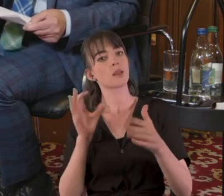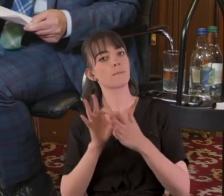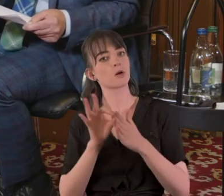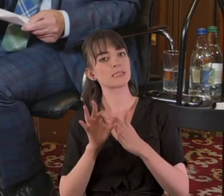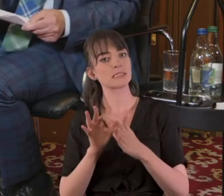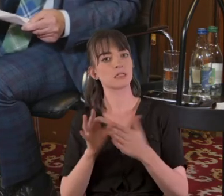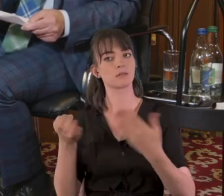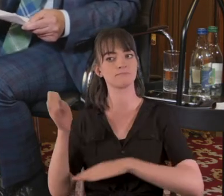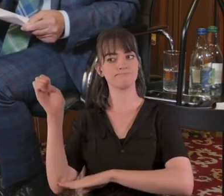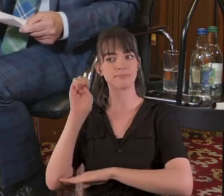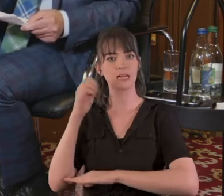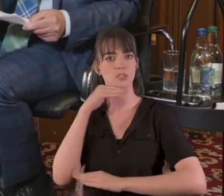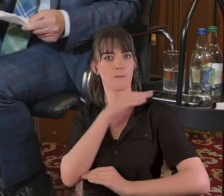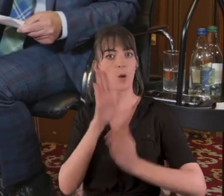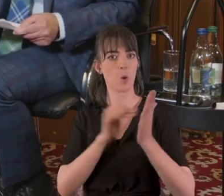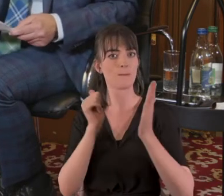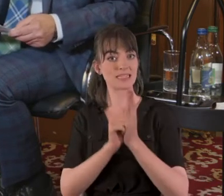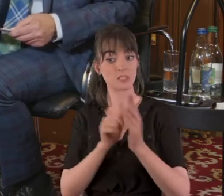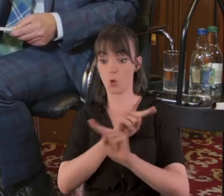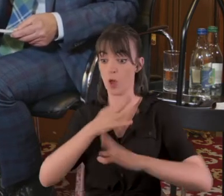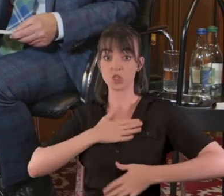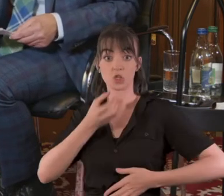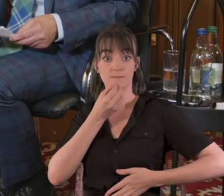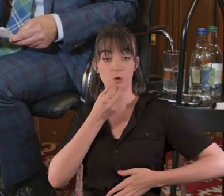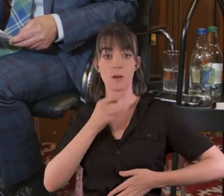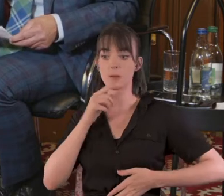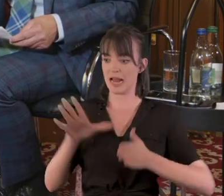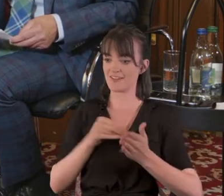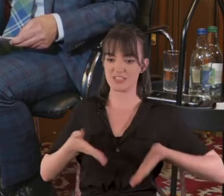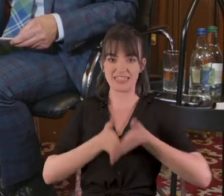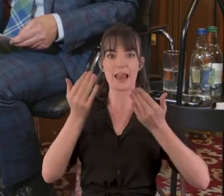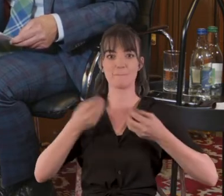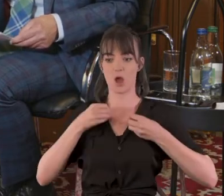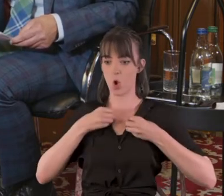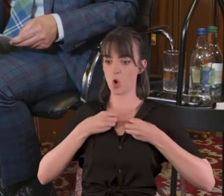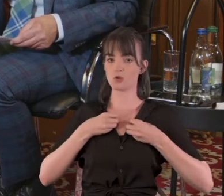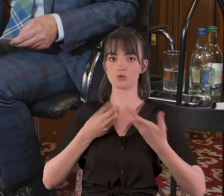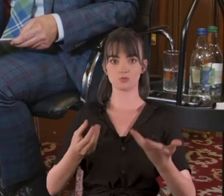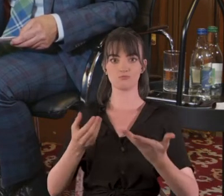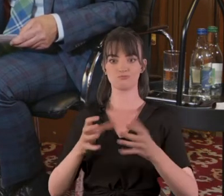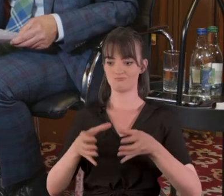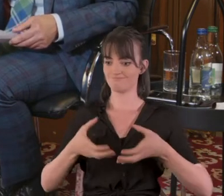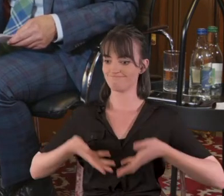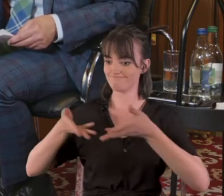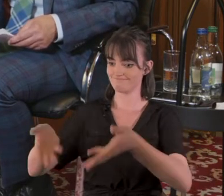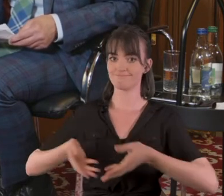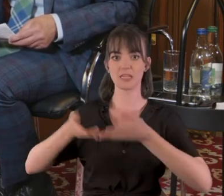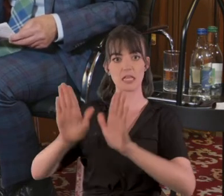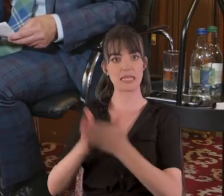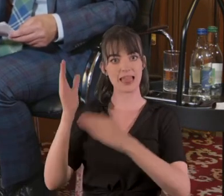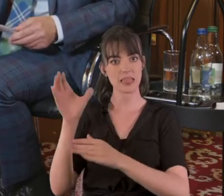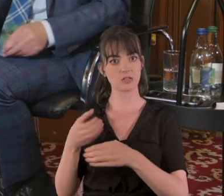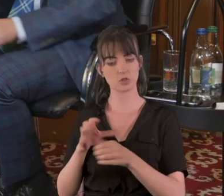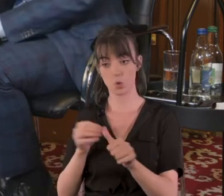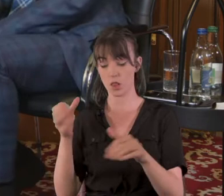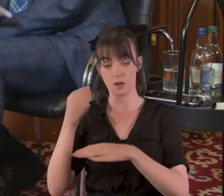just the food, it's also that we need to send our goods abroad, because otherwise we can't pay our way in the